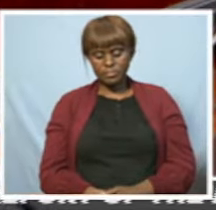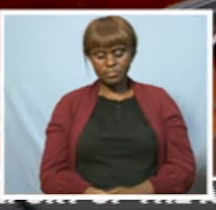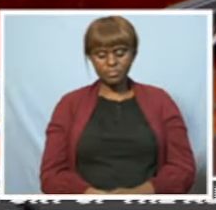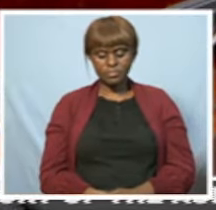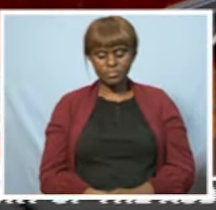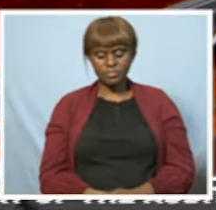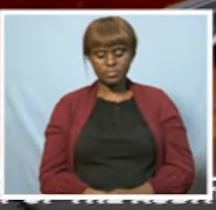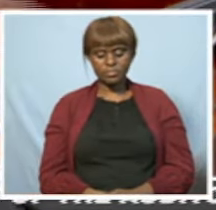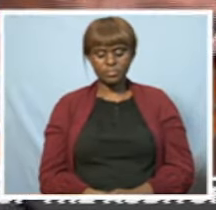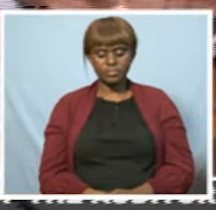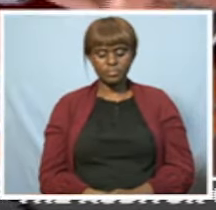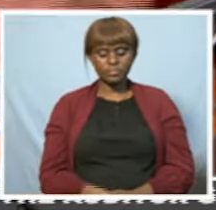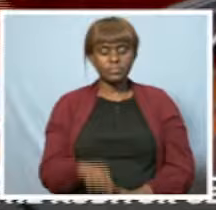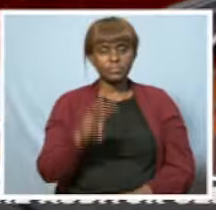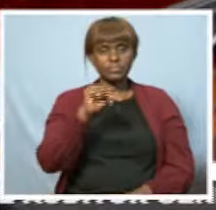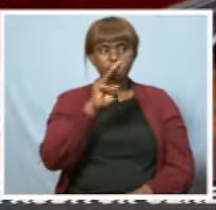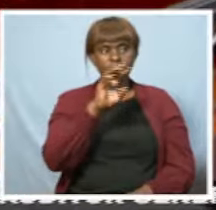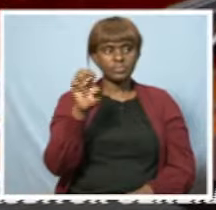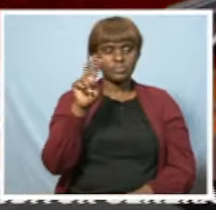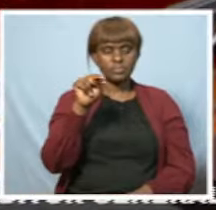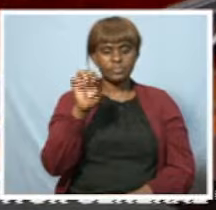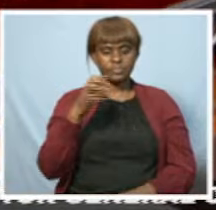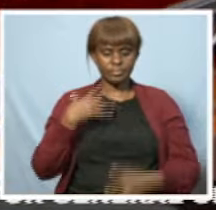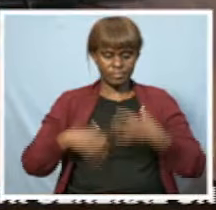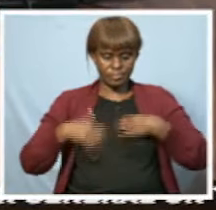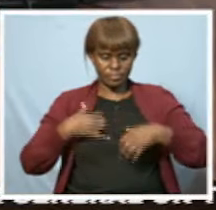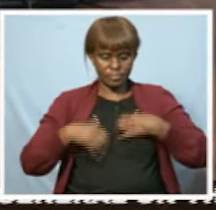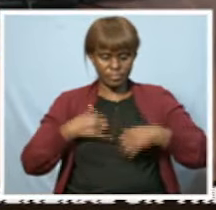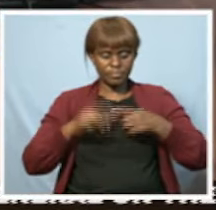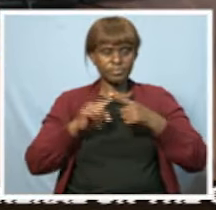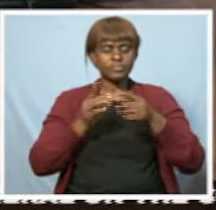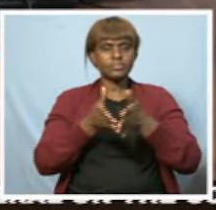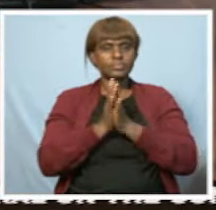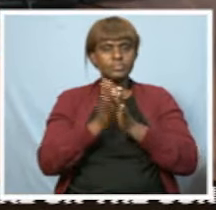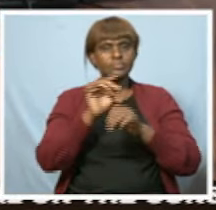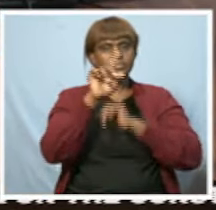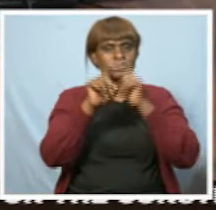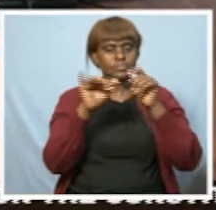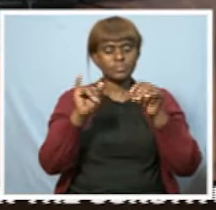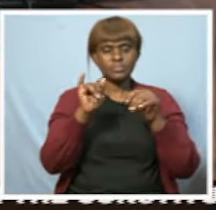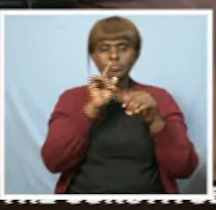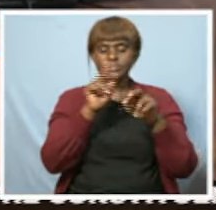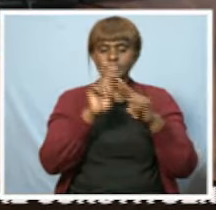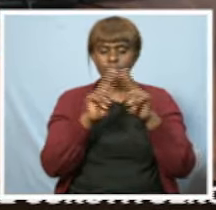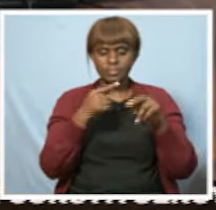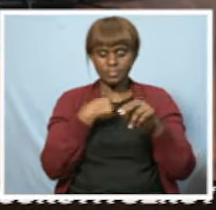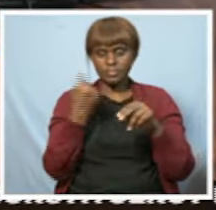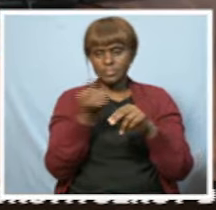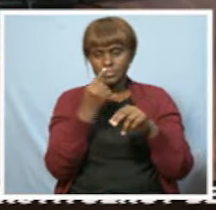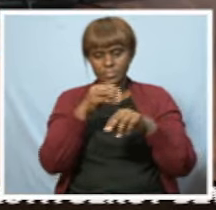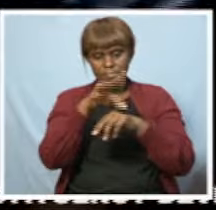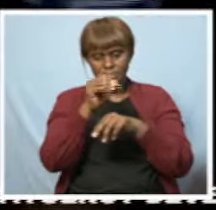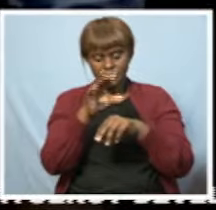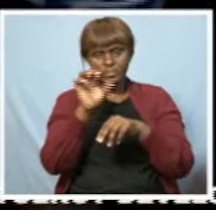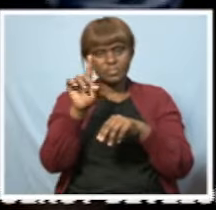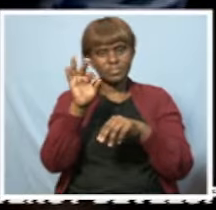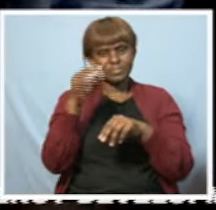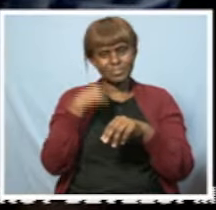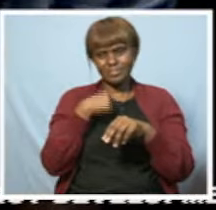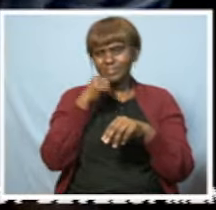your microphone. Honorable Mwene, you've been eager to ask a question. Yes, Chair. I just wanted to guide DF. I don't know why